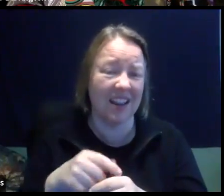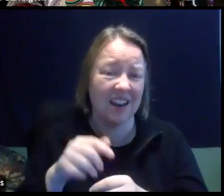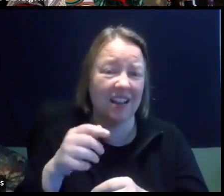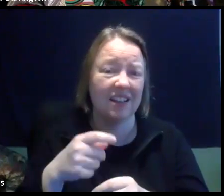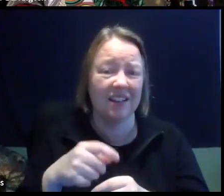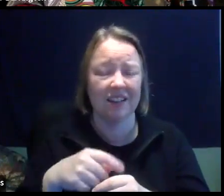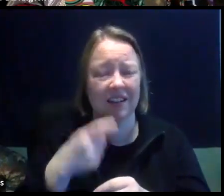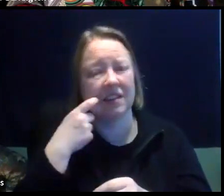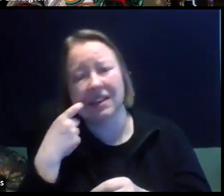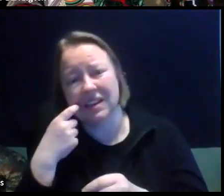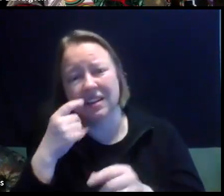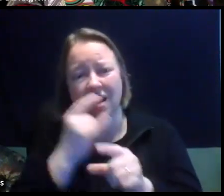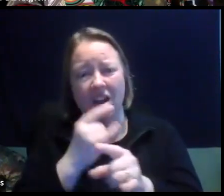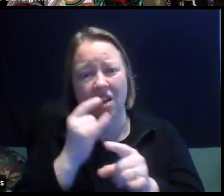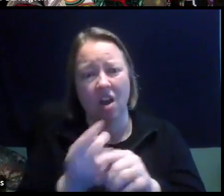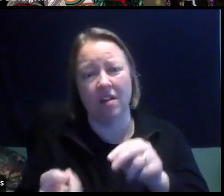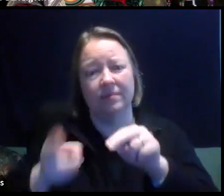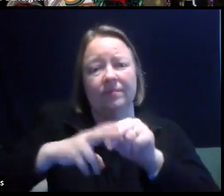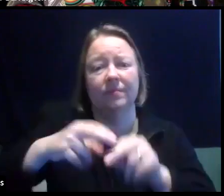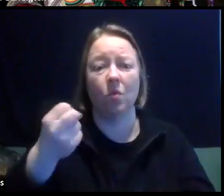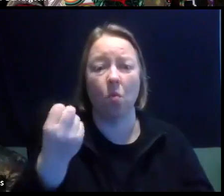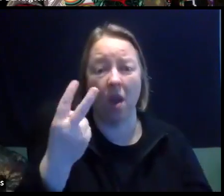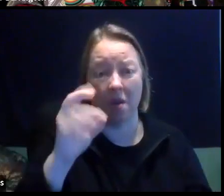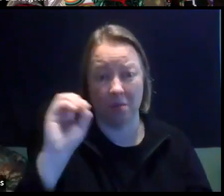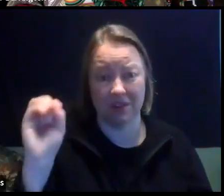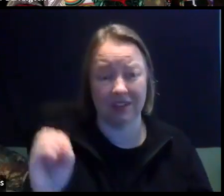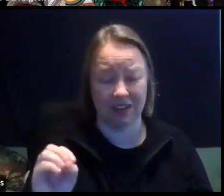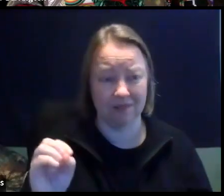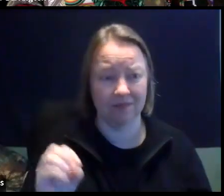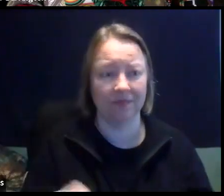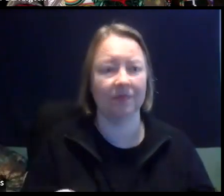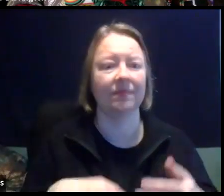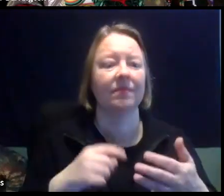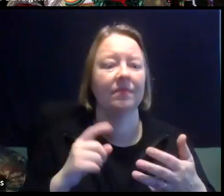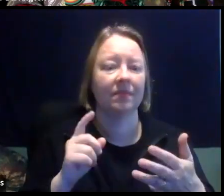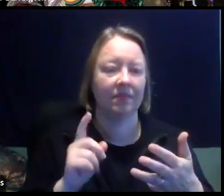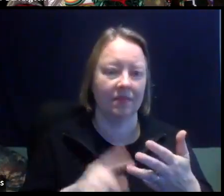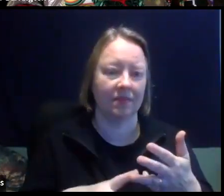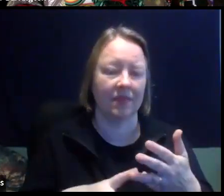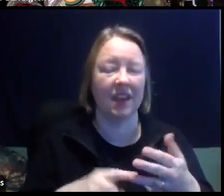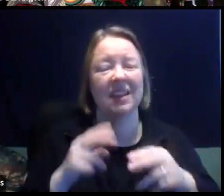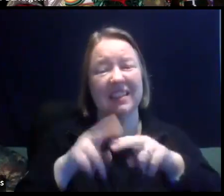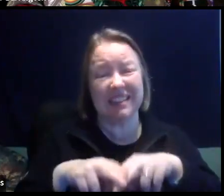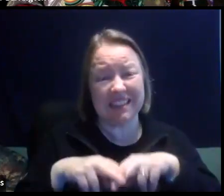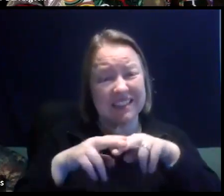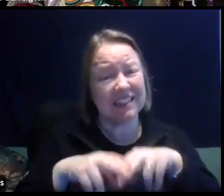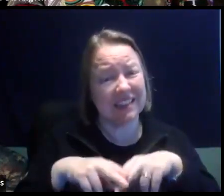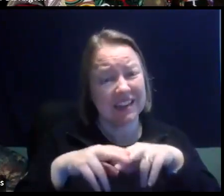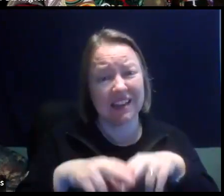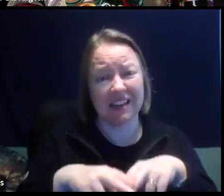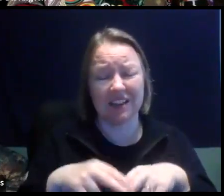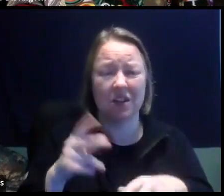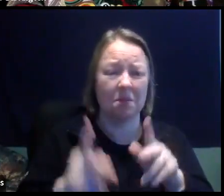up 12%, and worsening chronic conditions. So for people who were already